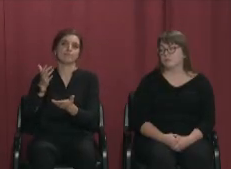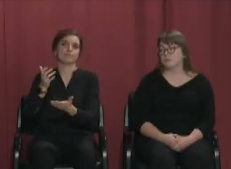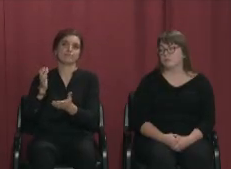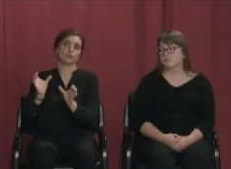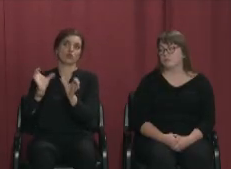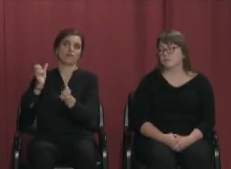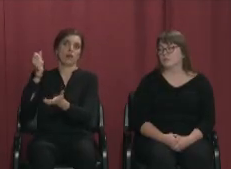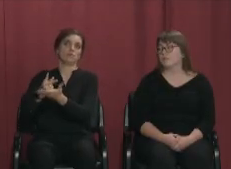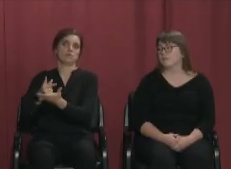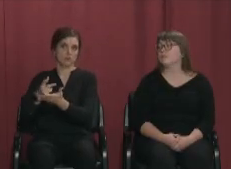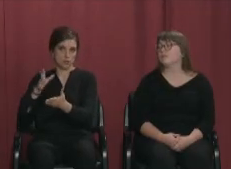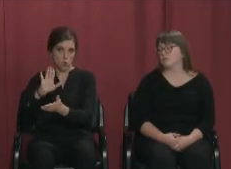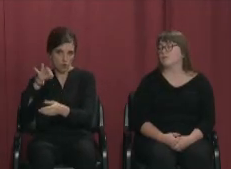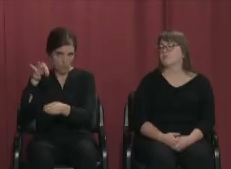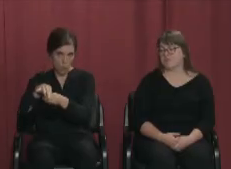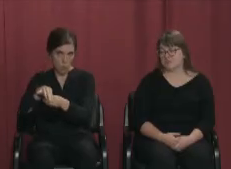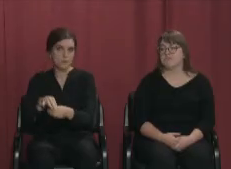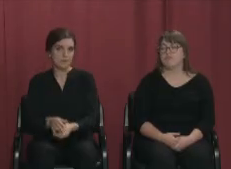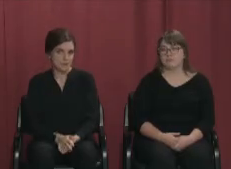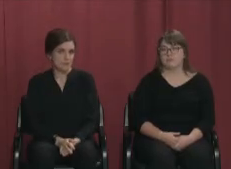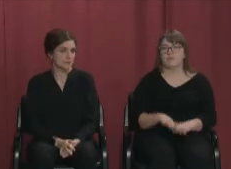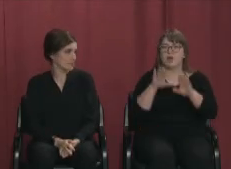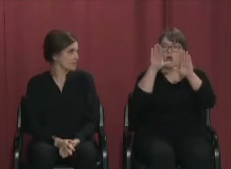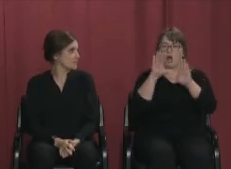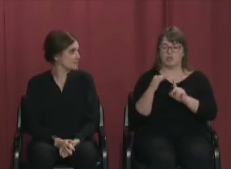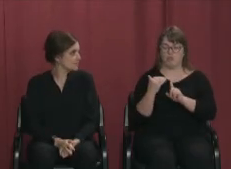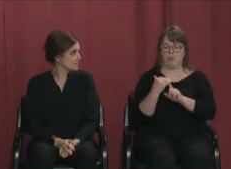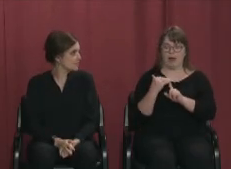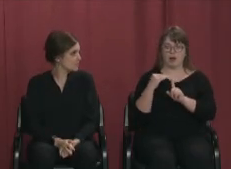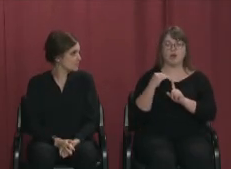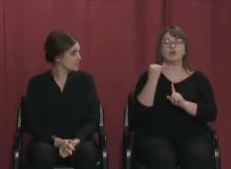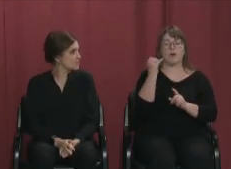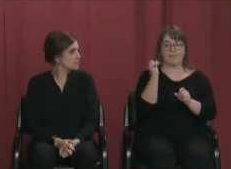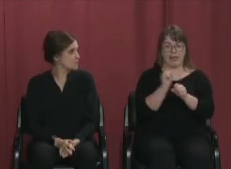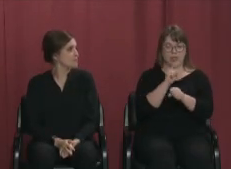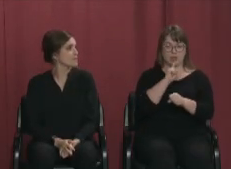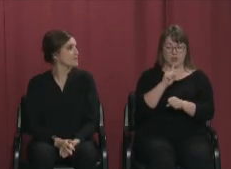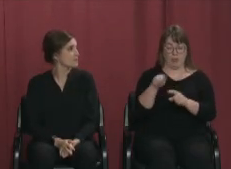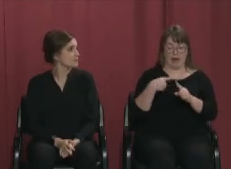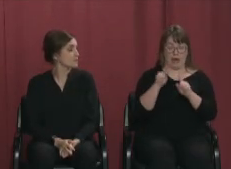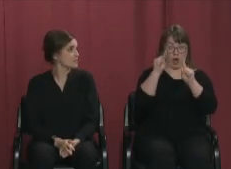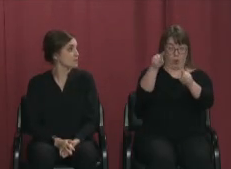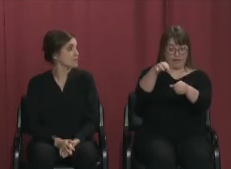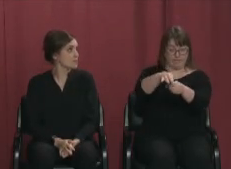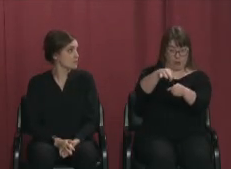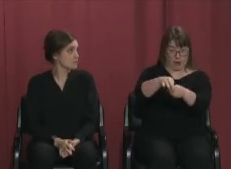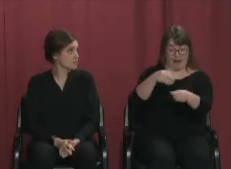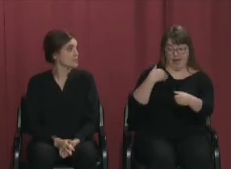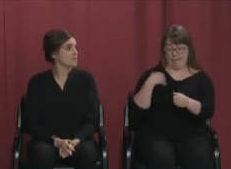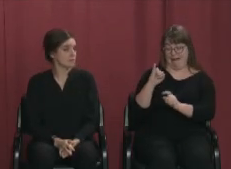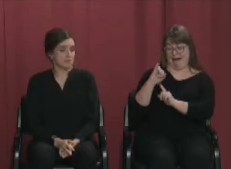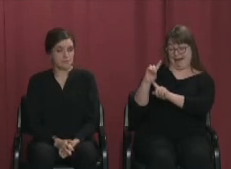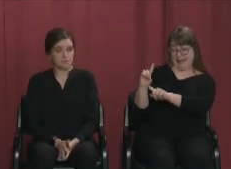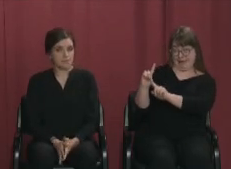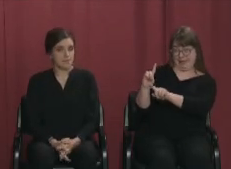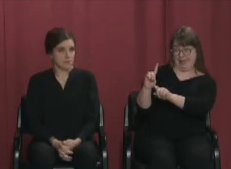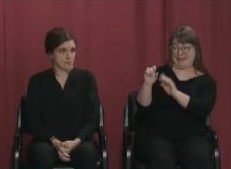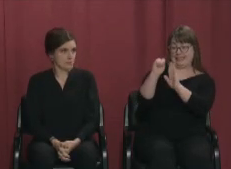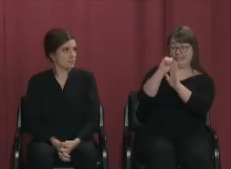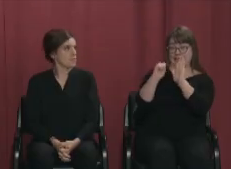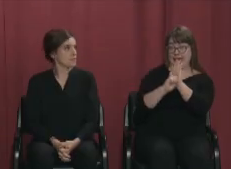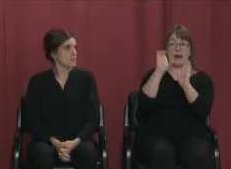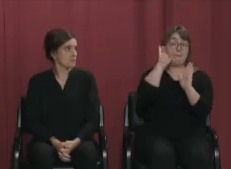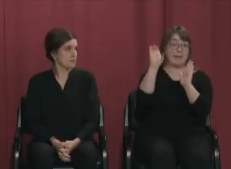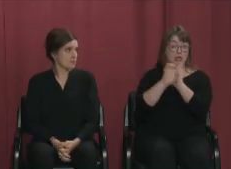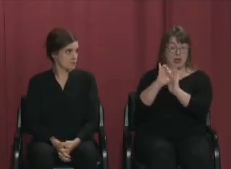So when I go to my polling location, I want to make sure that I've got my ID, and that is my state picture ID.